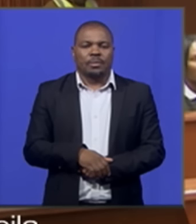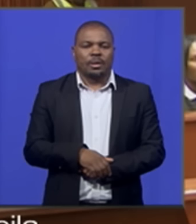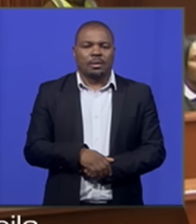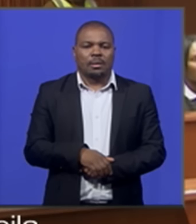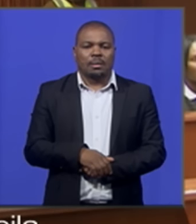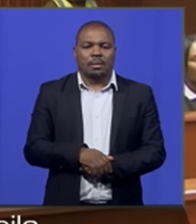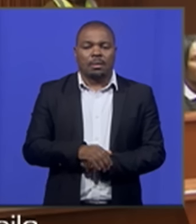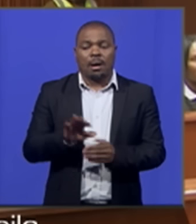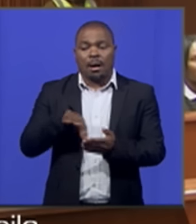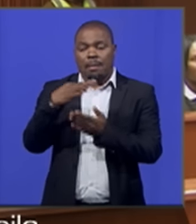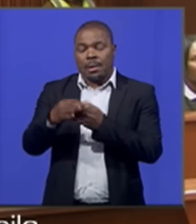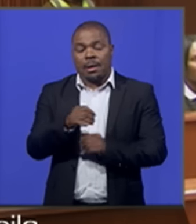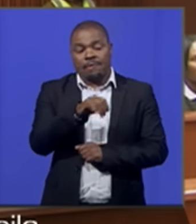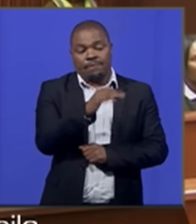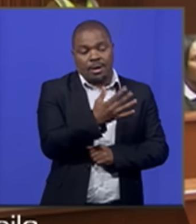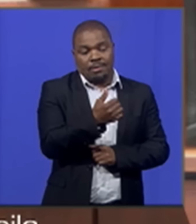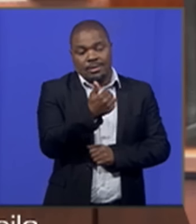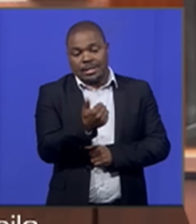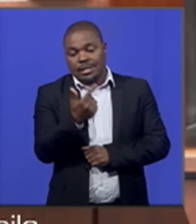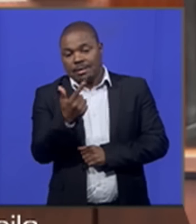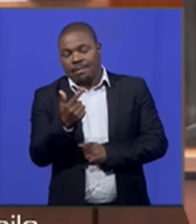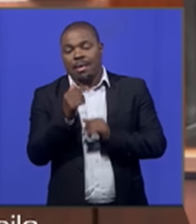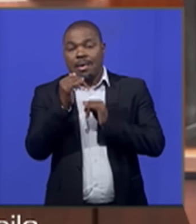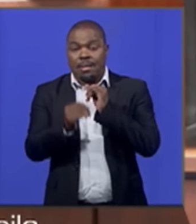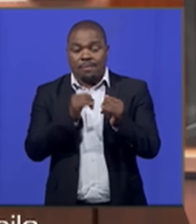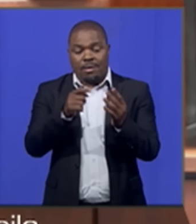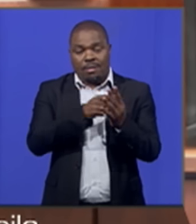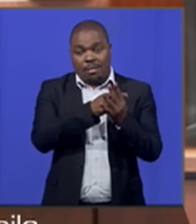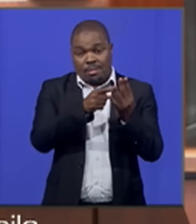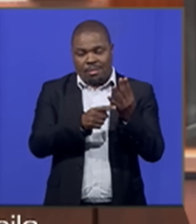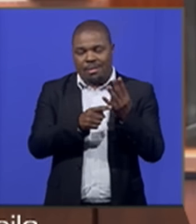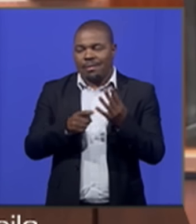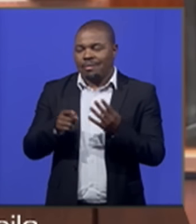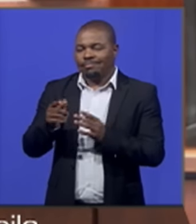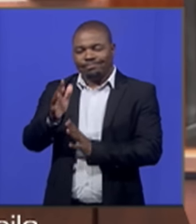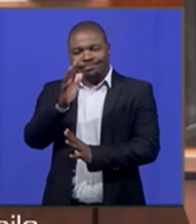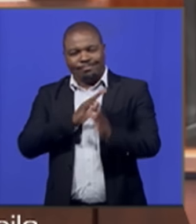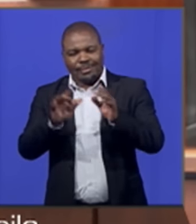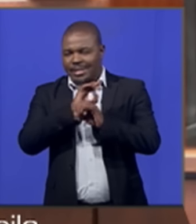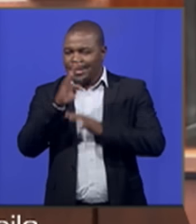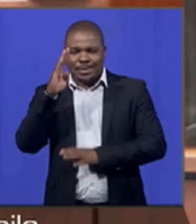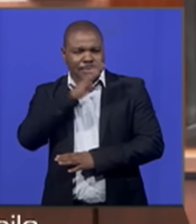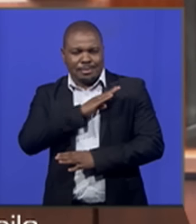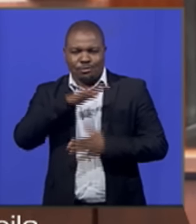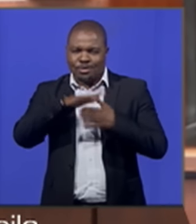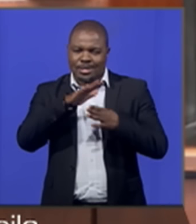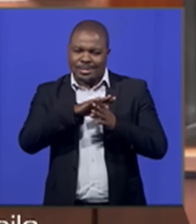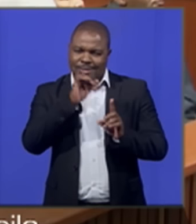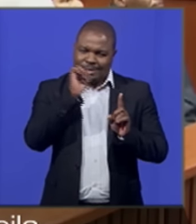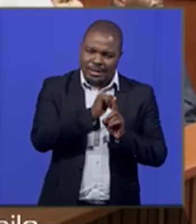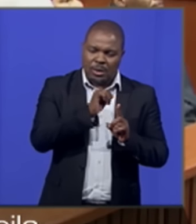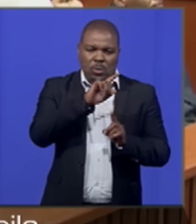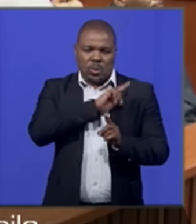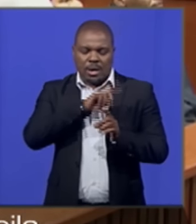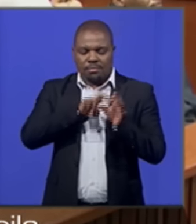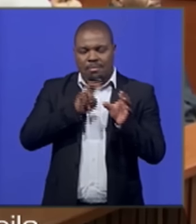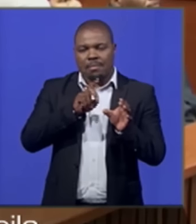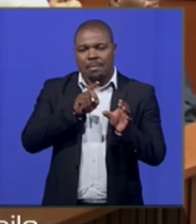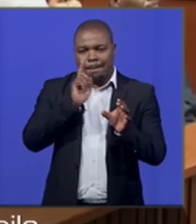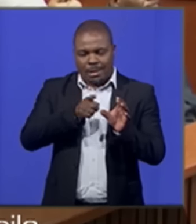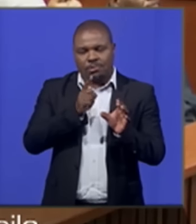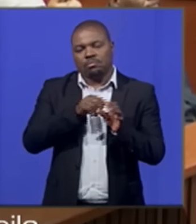Applicant number 5, 6, 7, and 11 have failed to prove that circumstances which are exceptional exist.